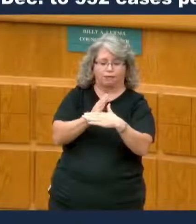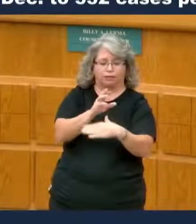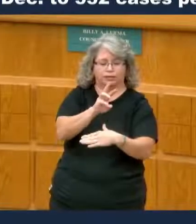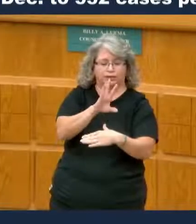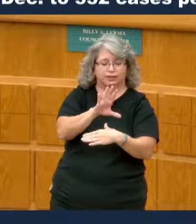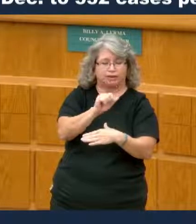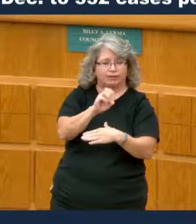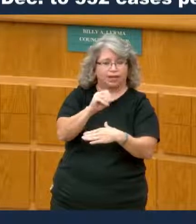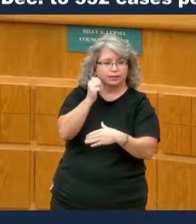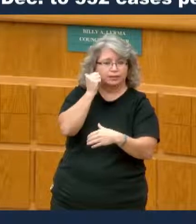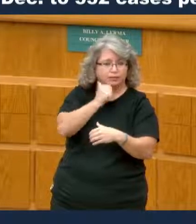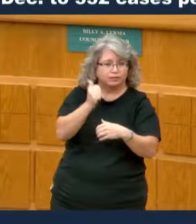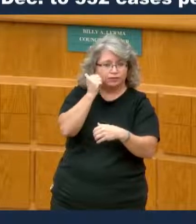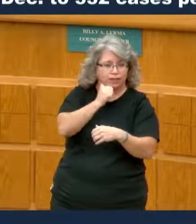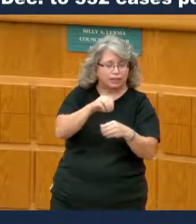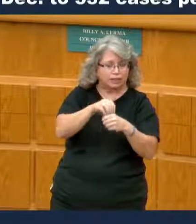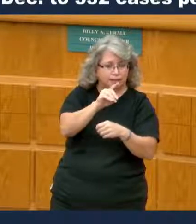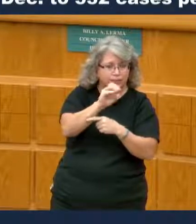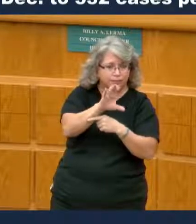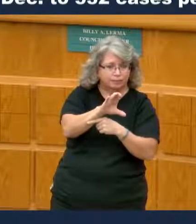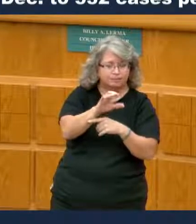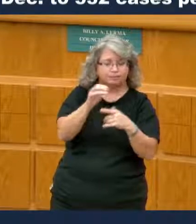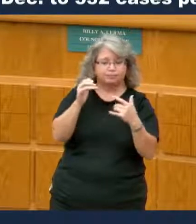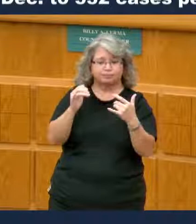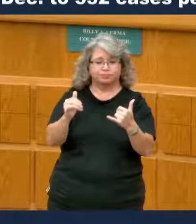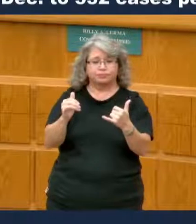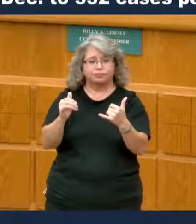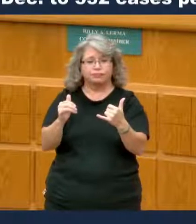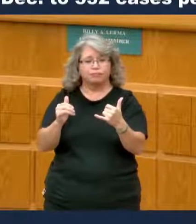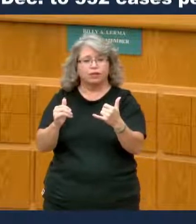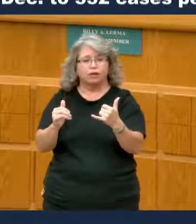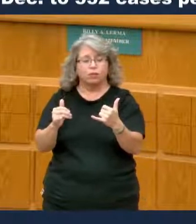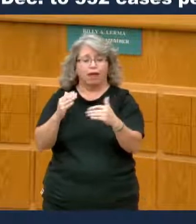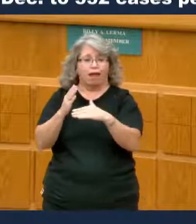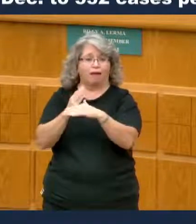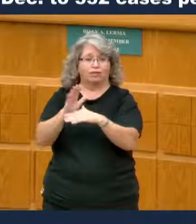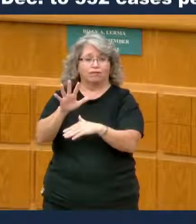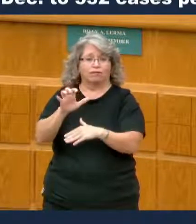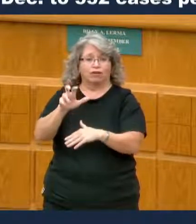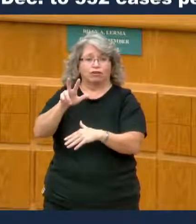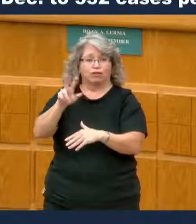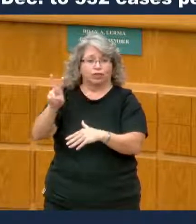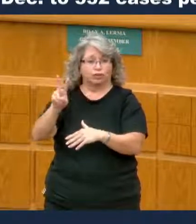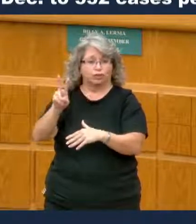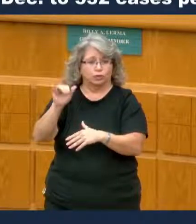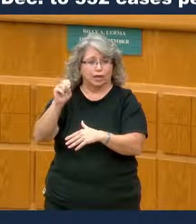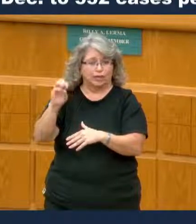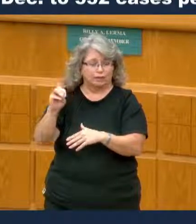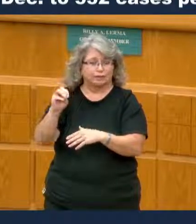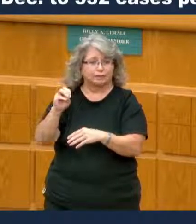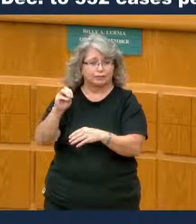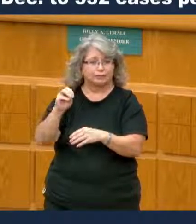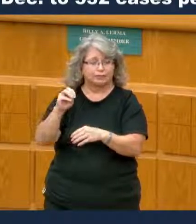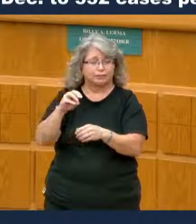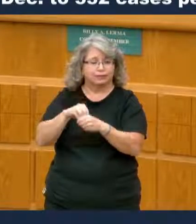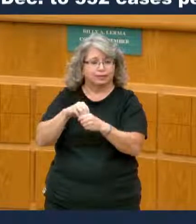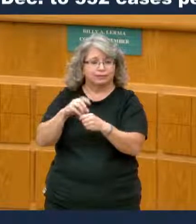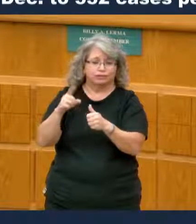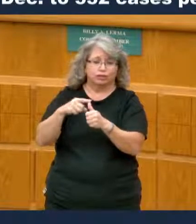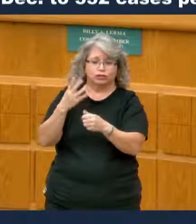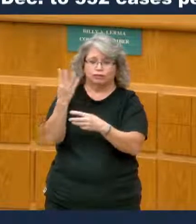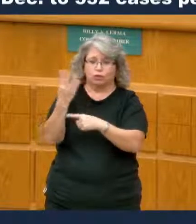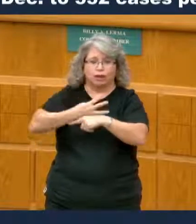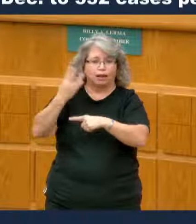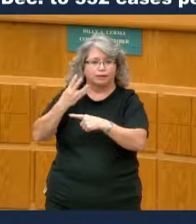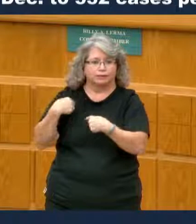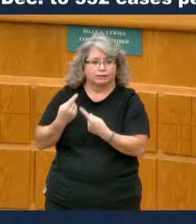and now we're up to 532 cases per day in the first 4 days of January.